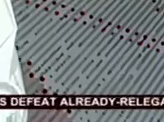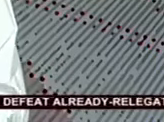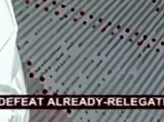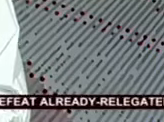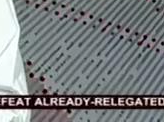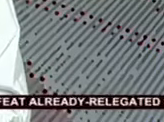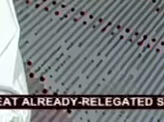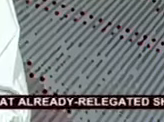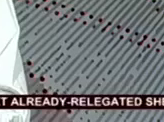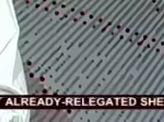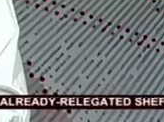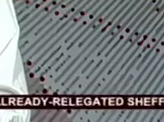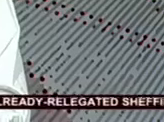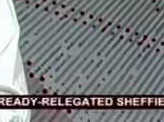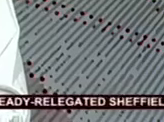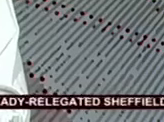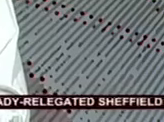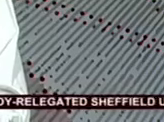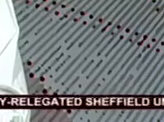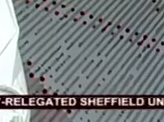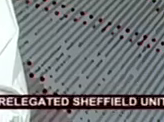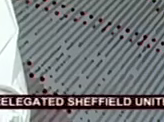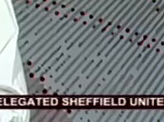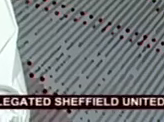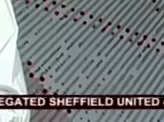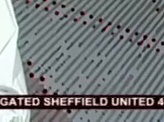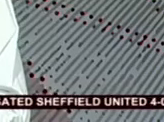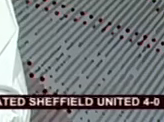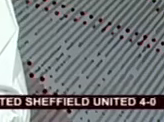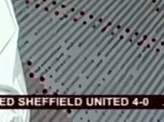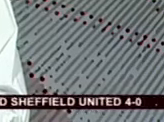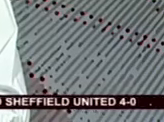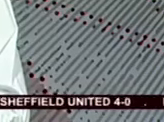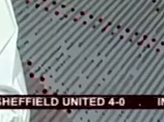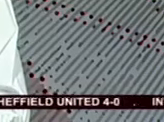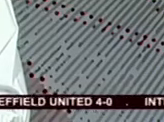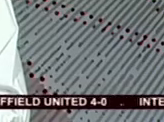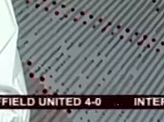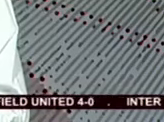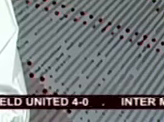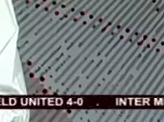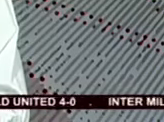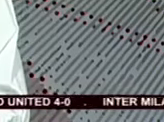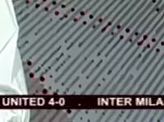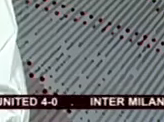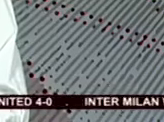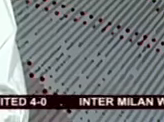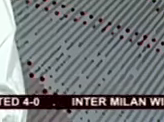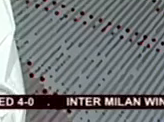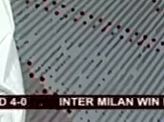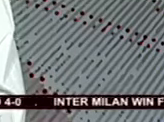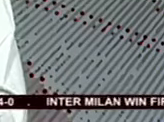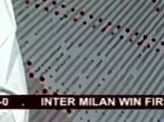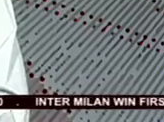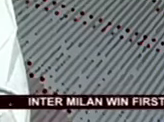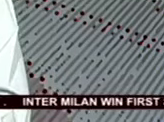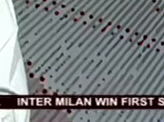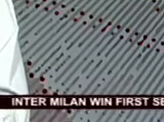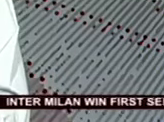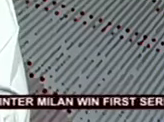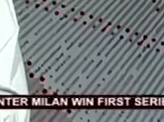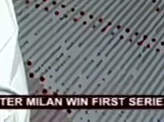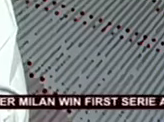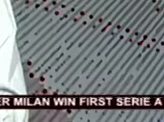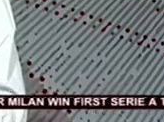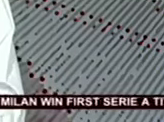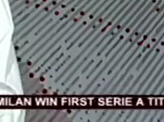ma minu yalon ko bulo mi ko ben e wolle mo mani botolte sukuro anin diwlinol ya keno lat kunda